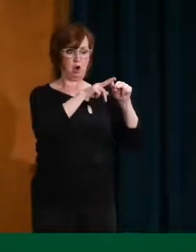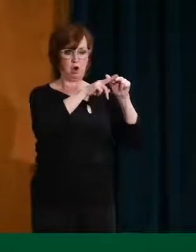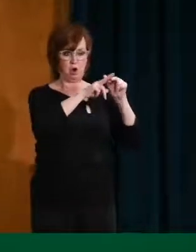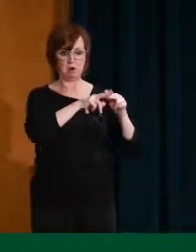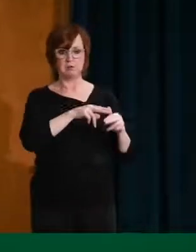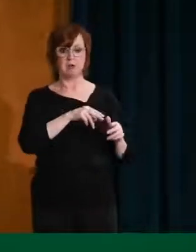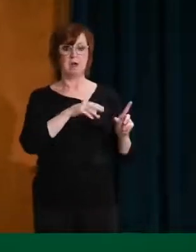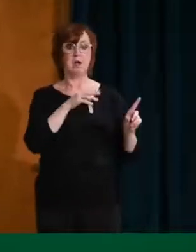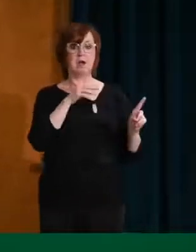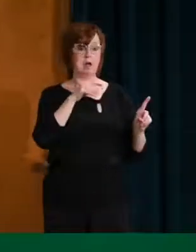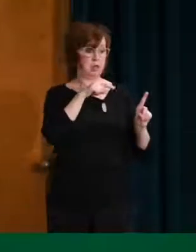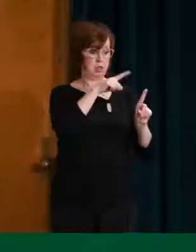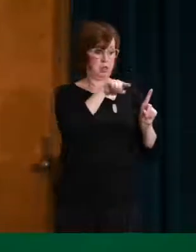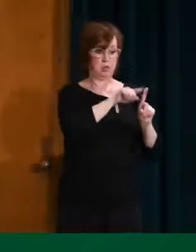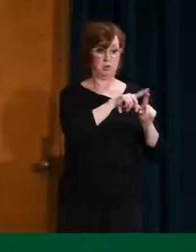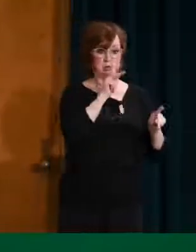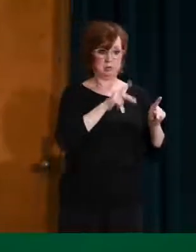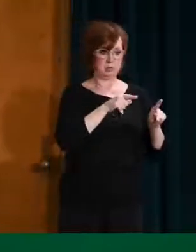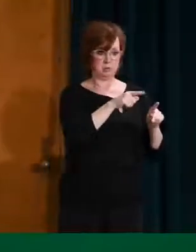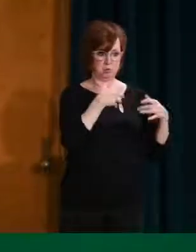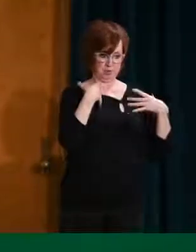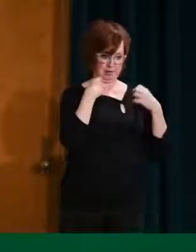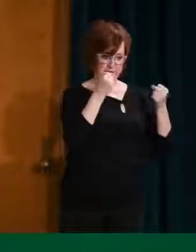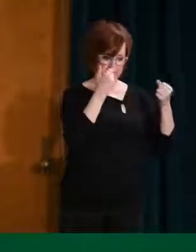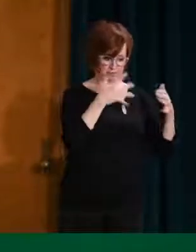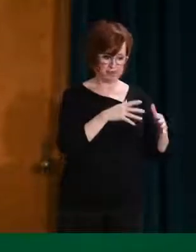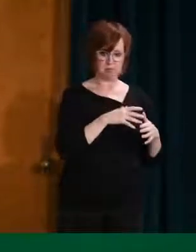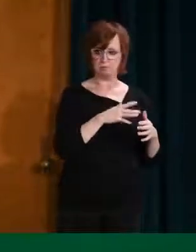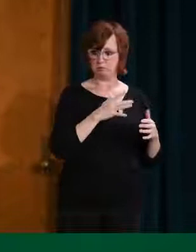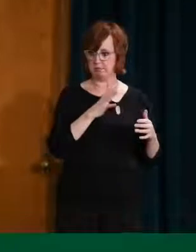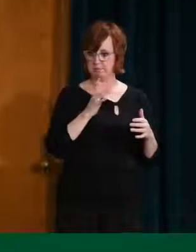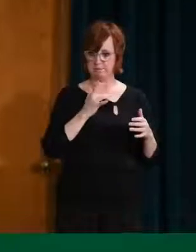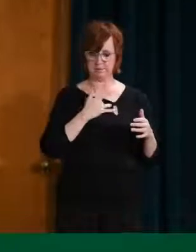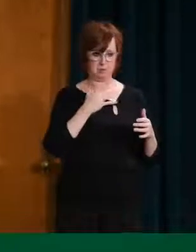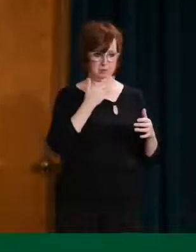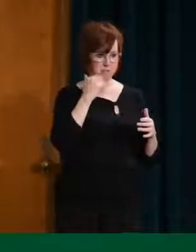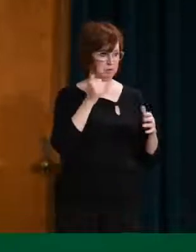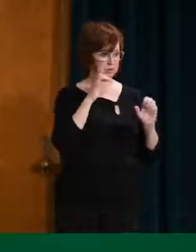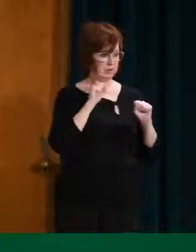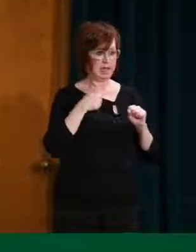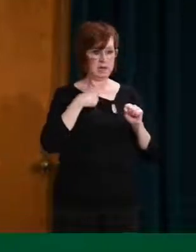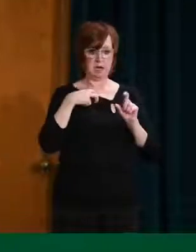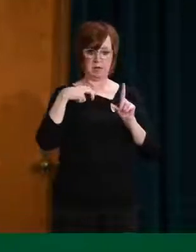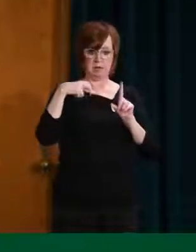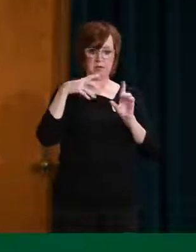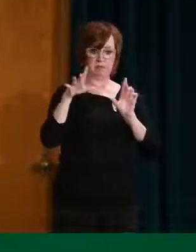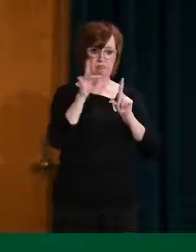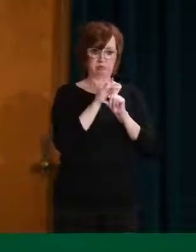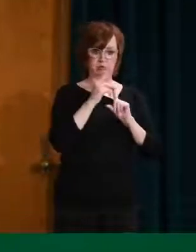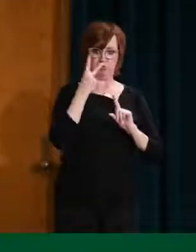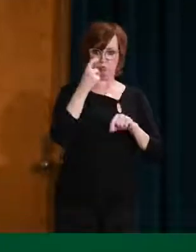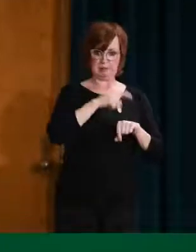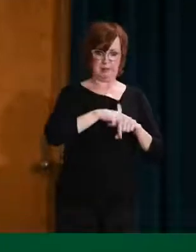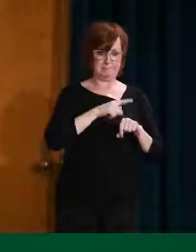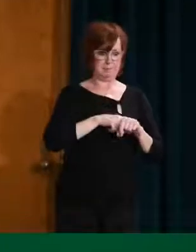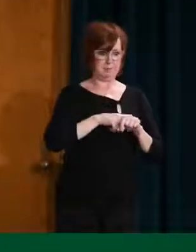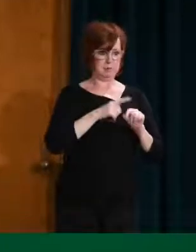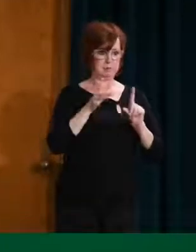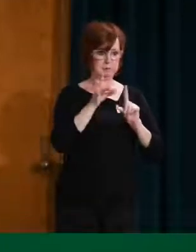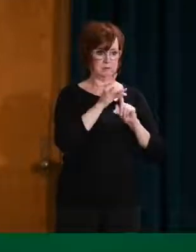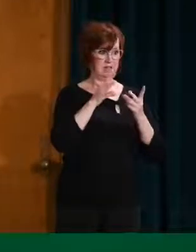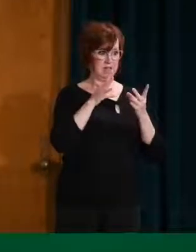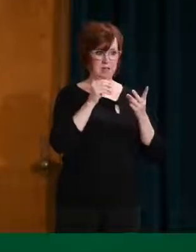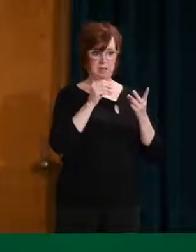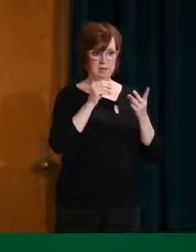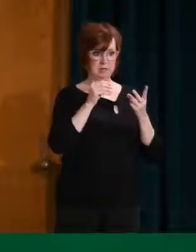who have recovered do to protect themselves and others? Once recovered, can you get this virus a second time? And if not, can you still spread it to